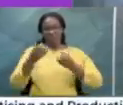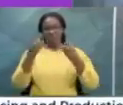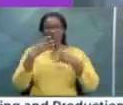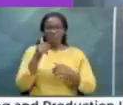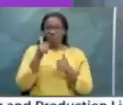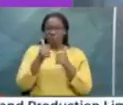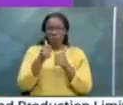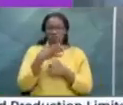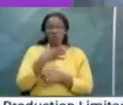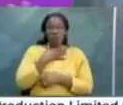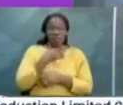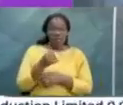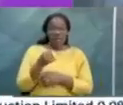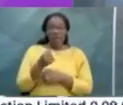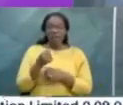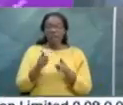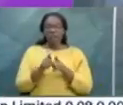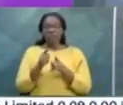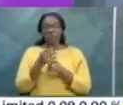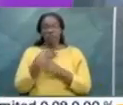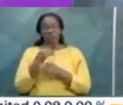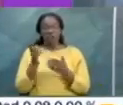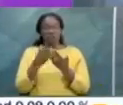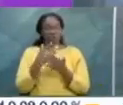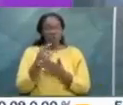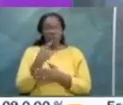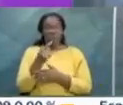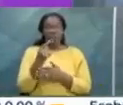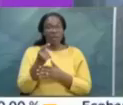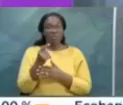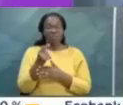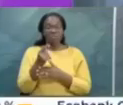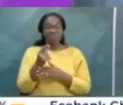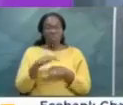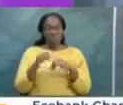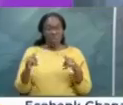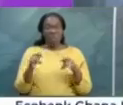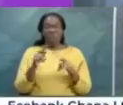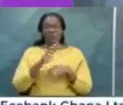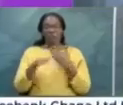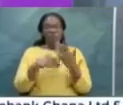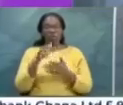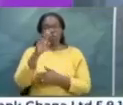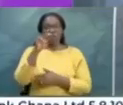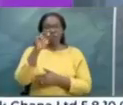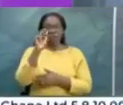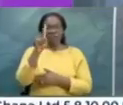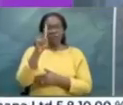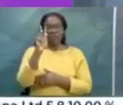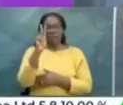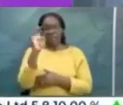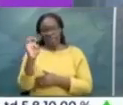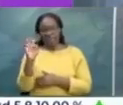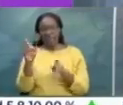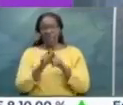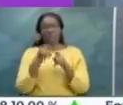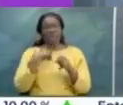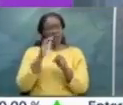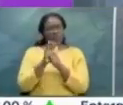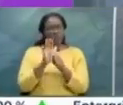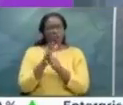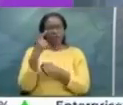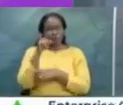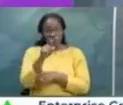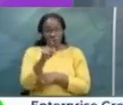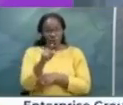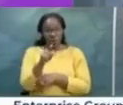products you like so far that we've mentioned throughout the show on our social media platforms at Metropole TV KE. Now we have so much in store for